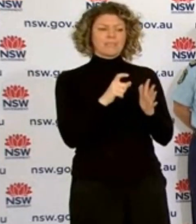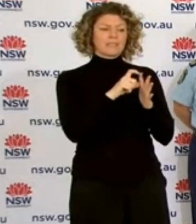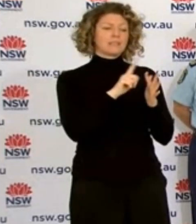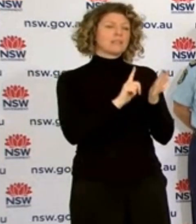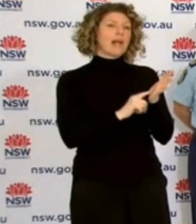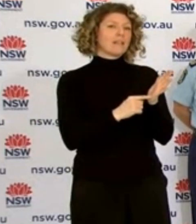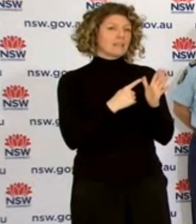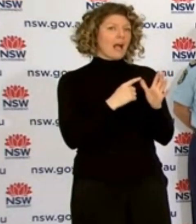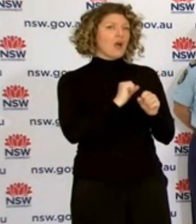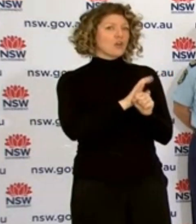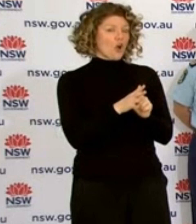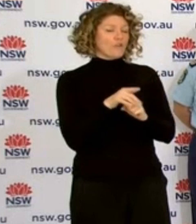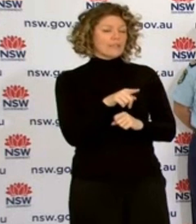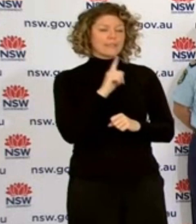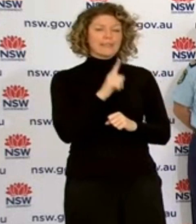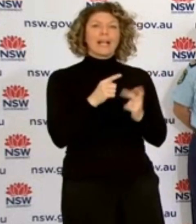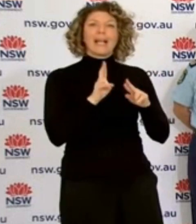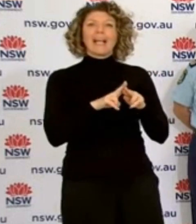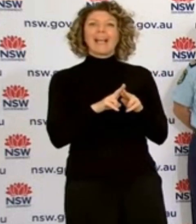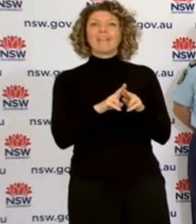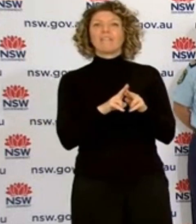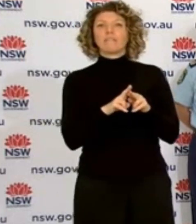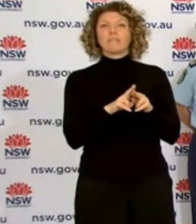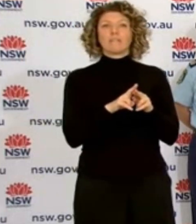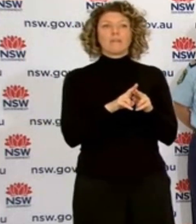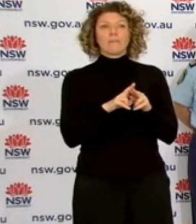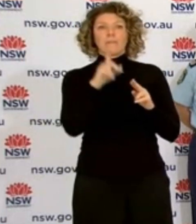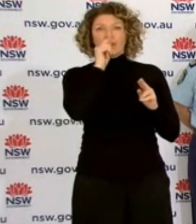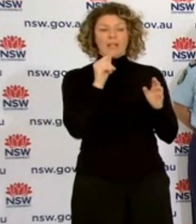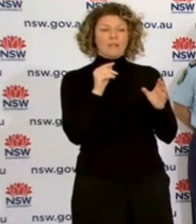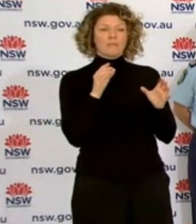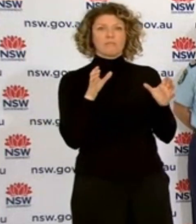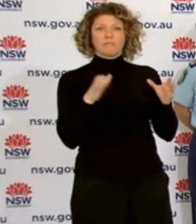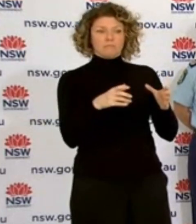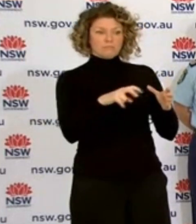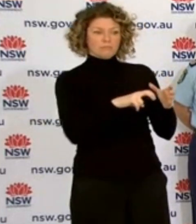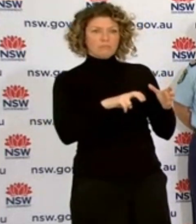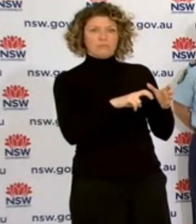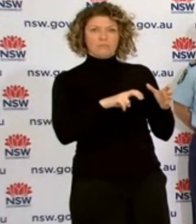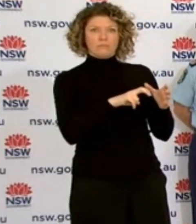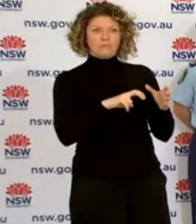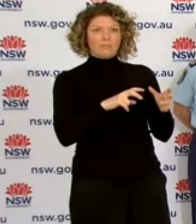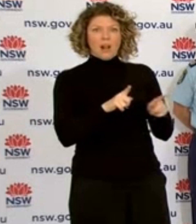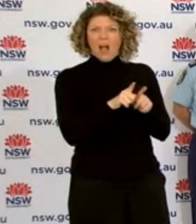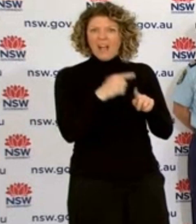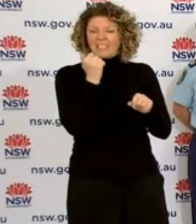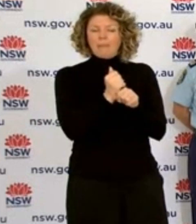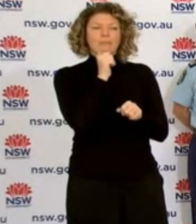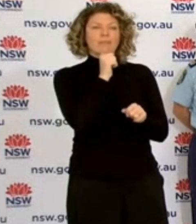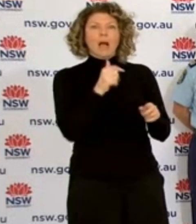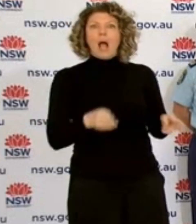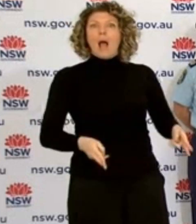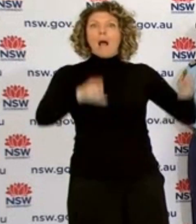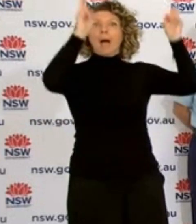Delta, isolation in certain settings is particularly unsafe. So I actually don't like people in apartment buildings